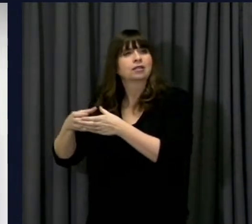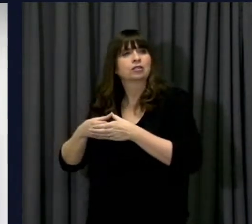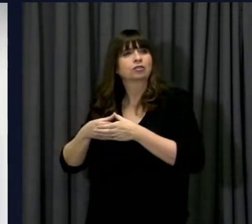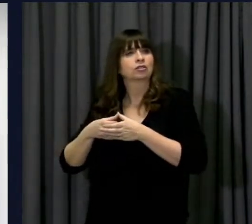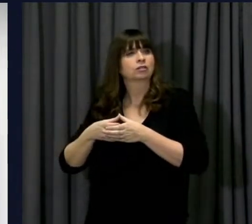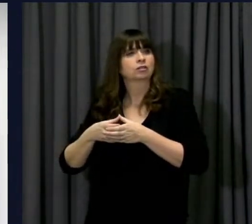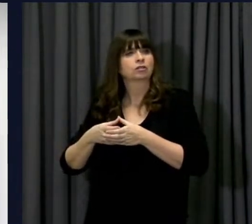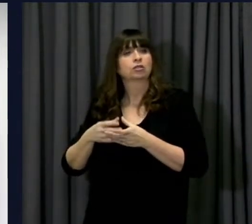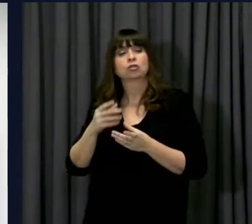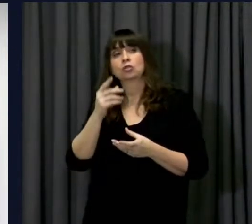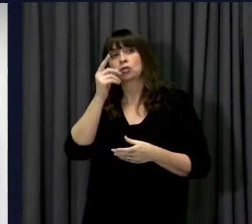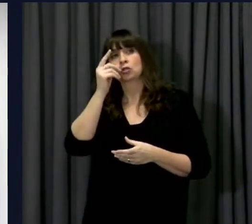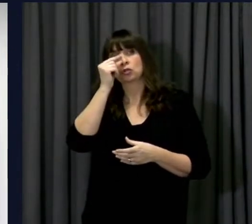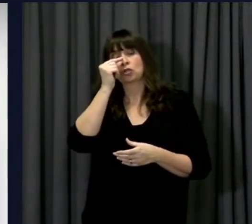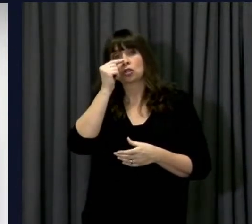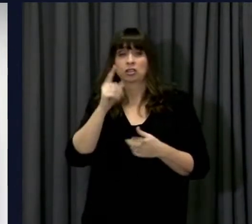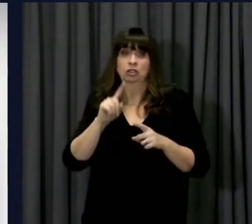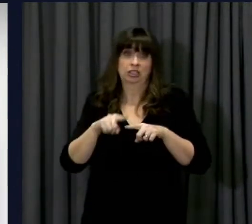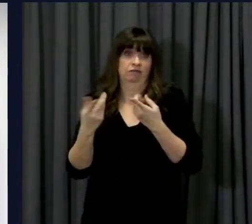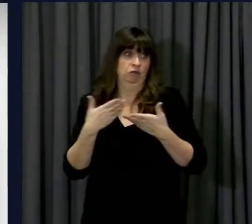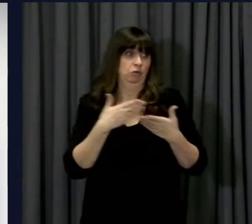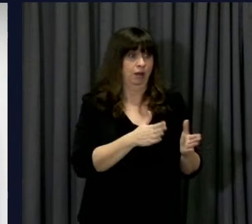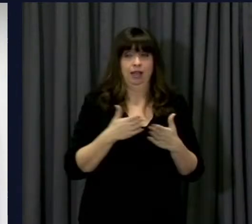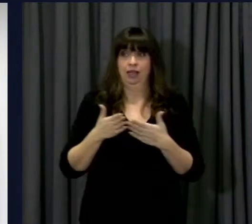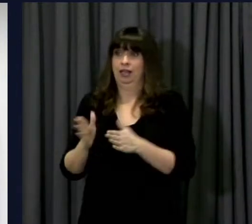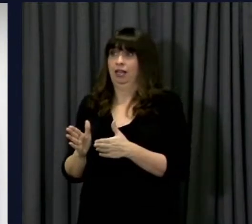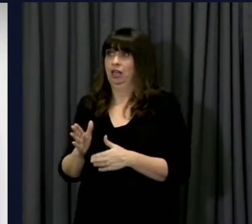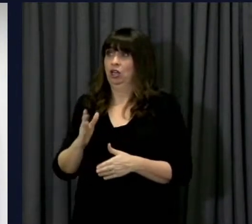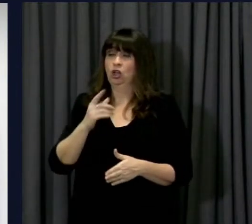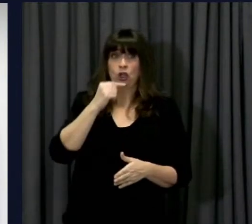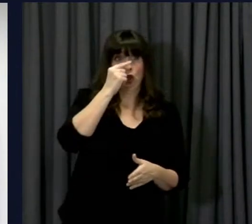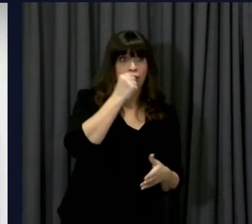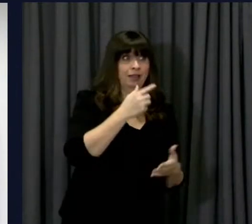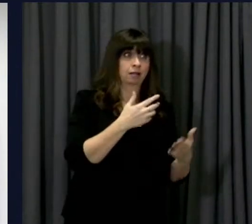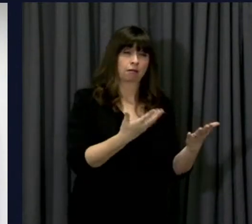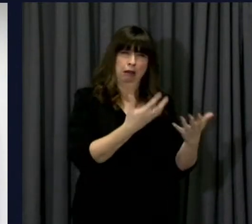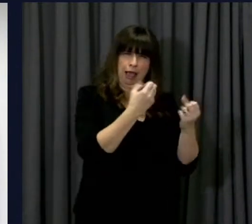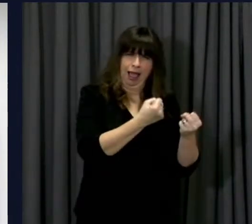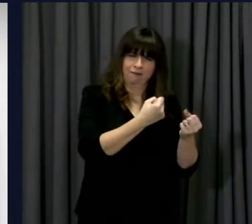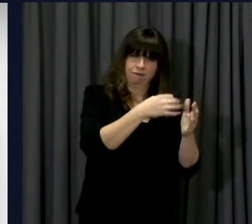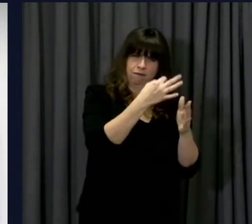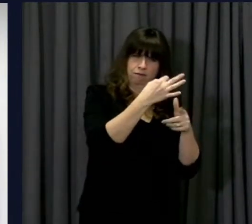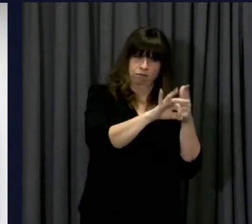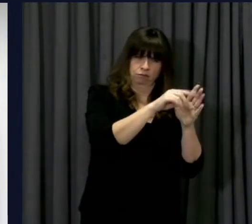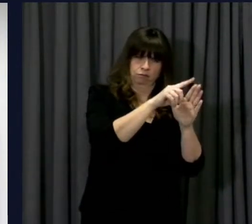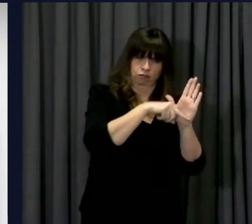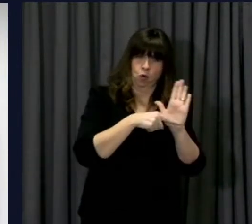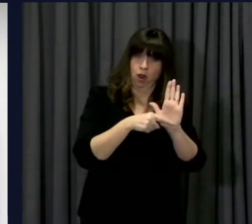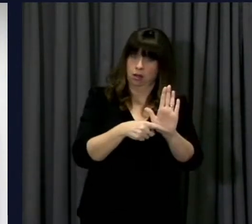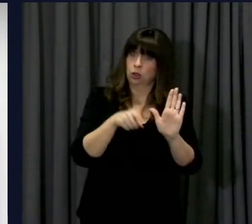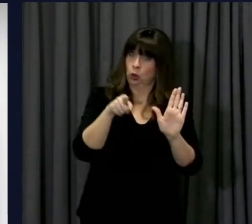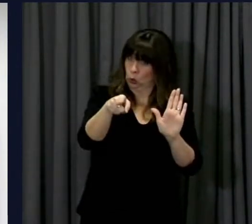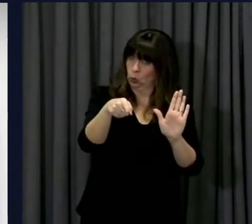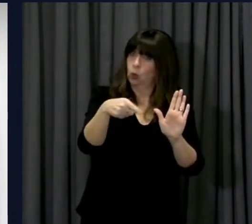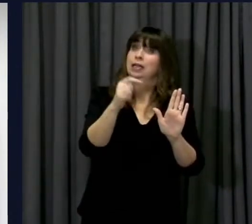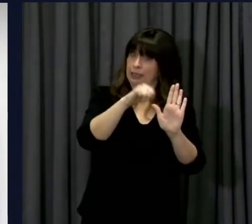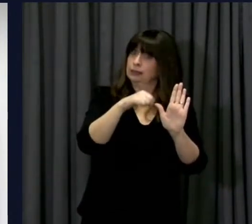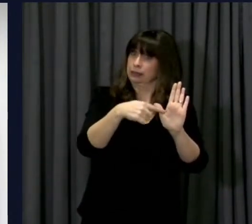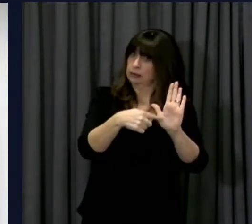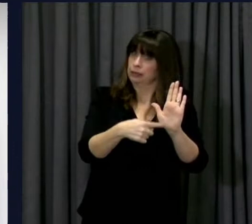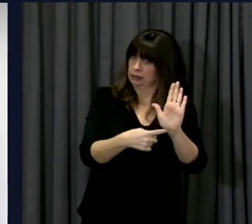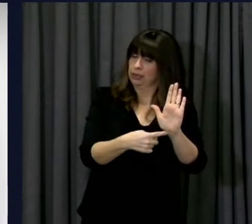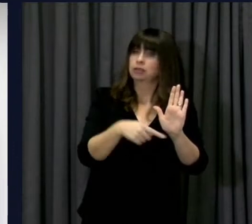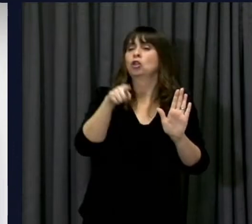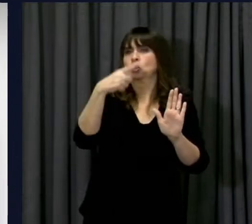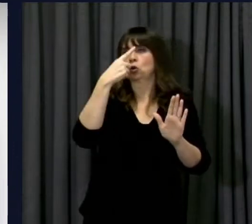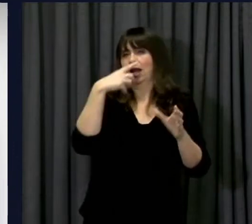take two approaches. You can take the approach of, if you meet this strict criteria, then you get the